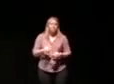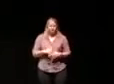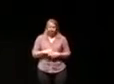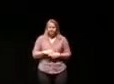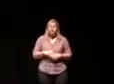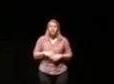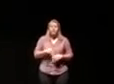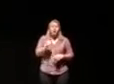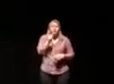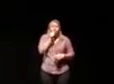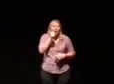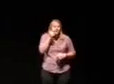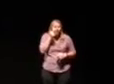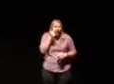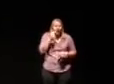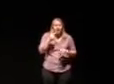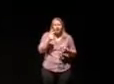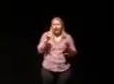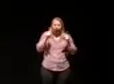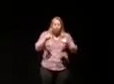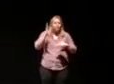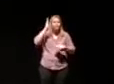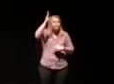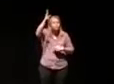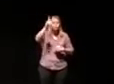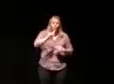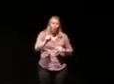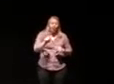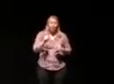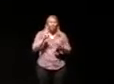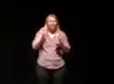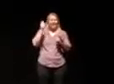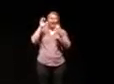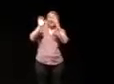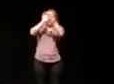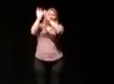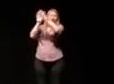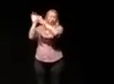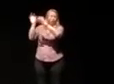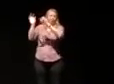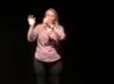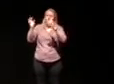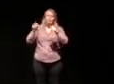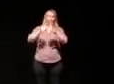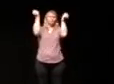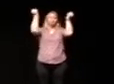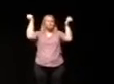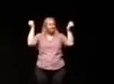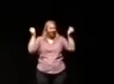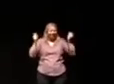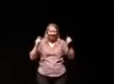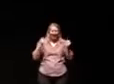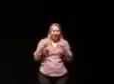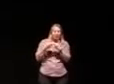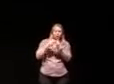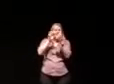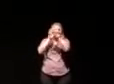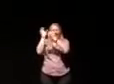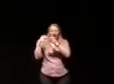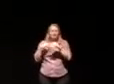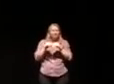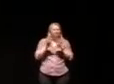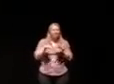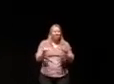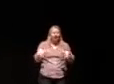The Private Eye takes place in a future where the cloud has burst and all of our worst secrets have come spilling out for everyone to